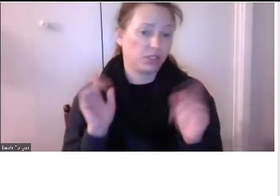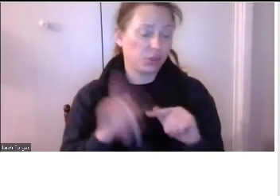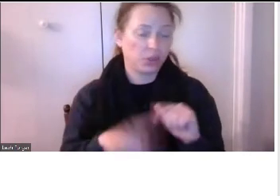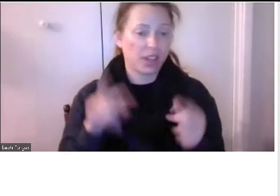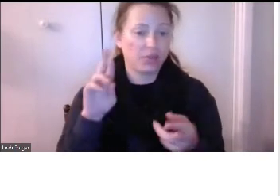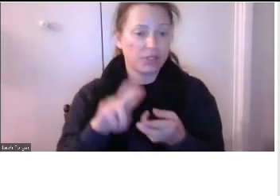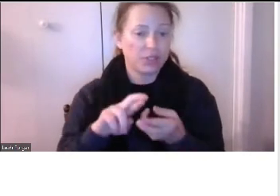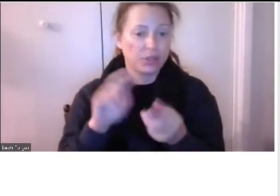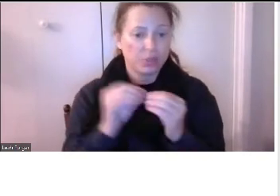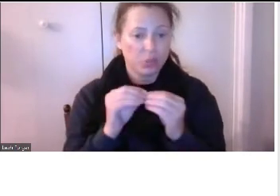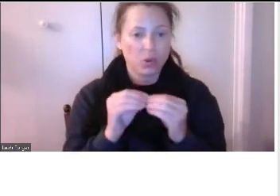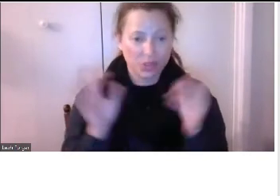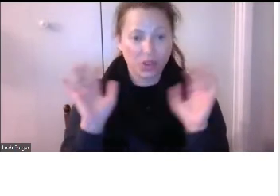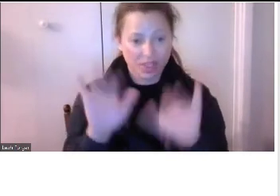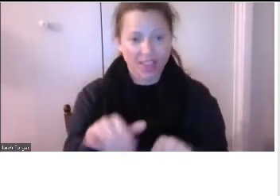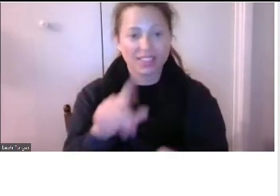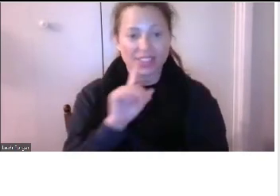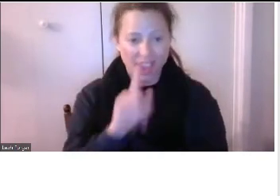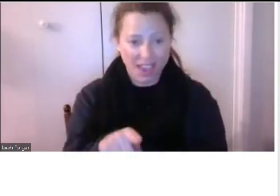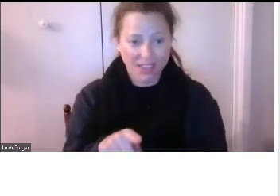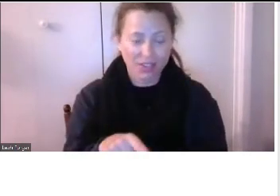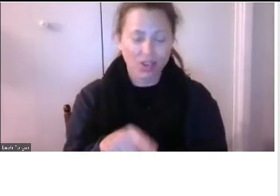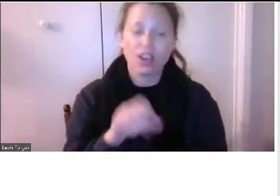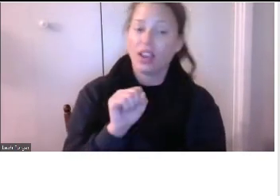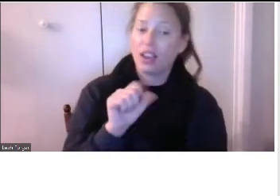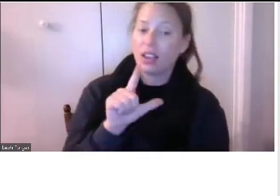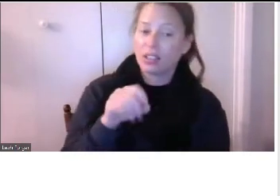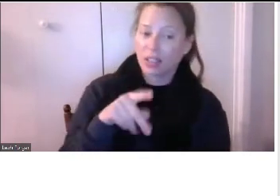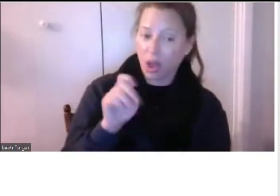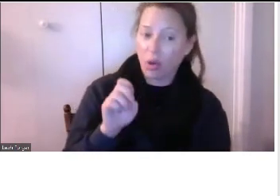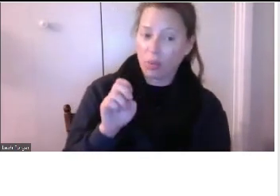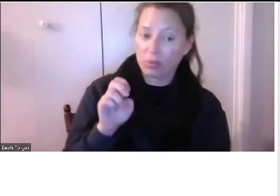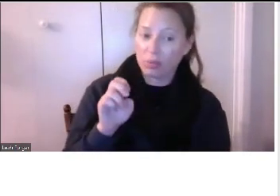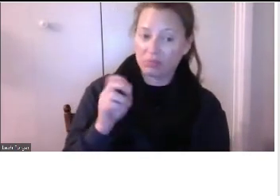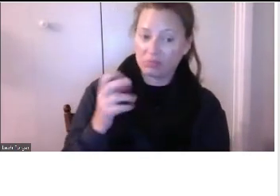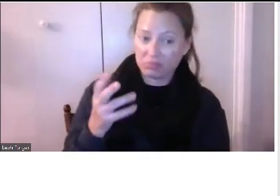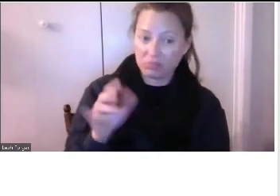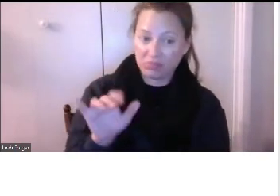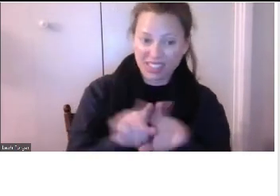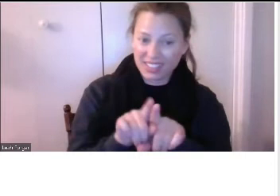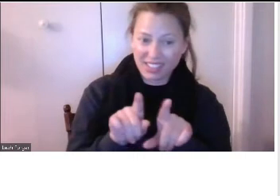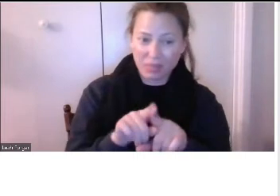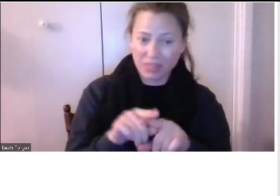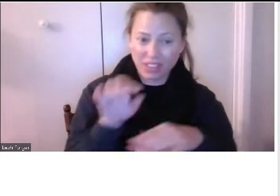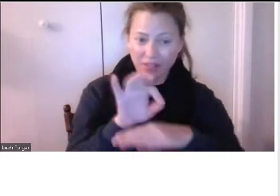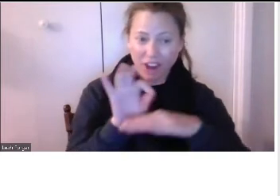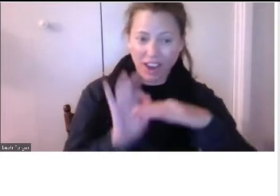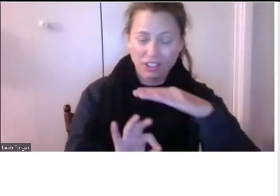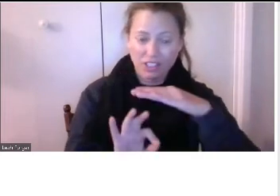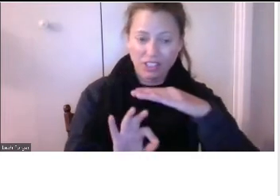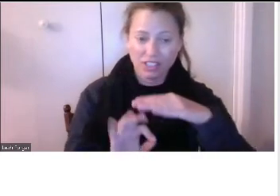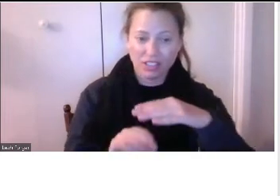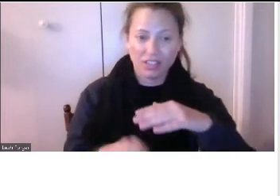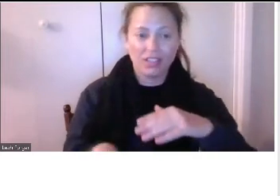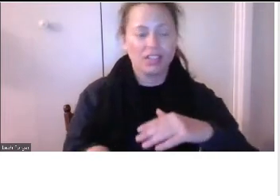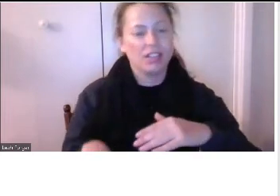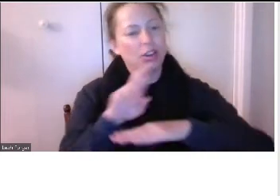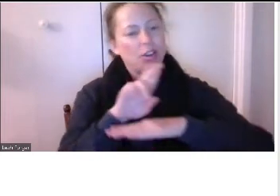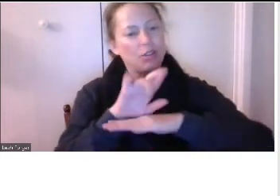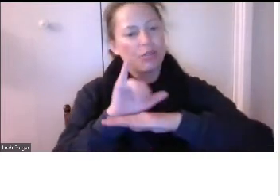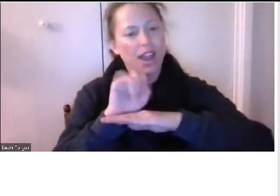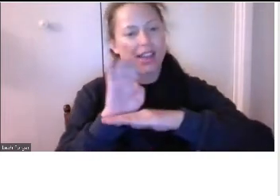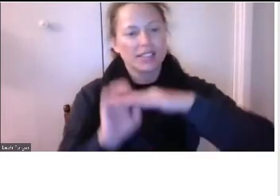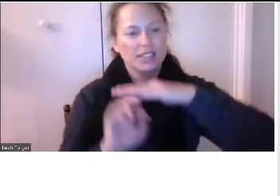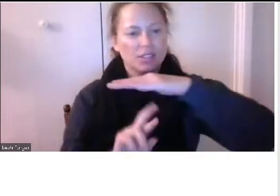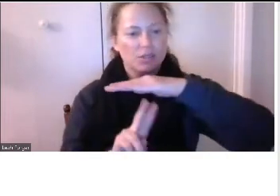Remember, slope can be a fraction. Slope really is a fraction when you think about rise over run. Okay? You don't